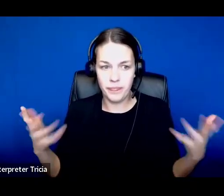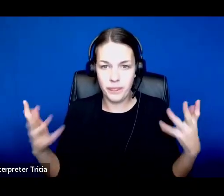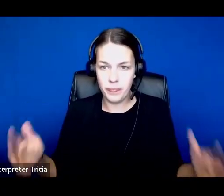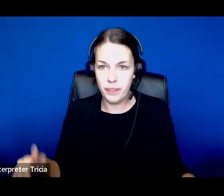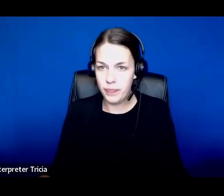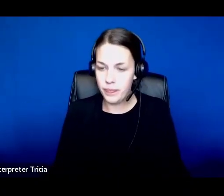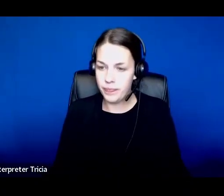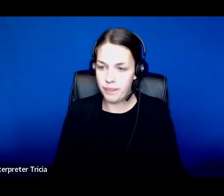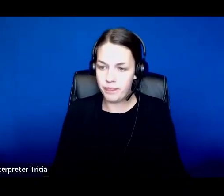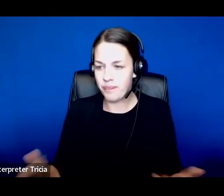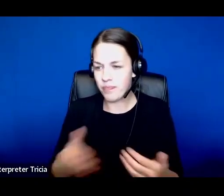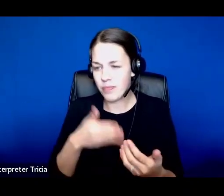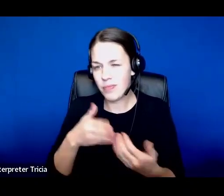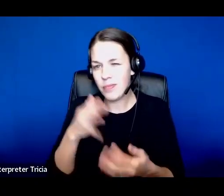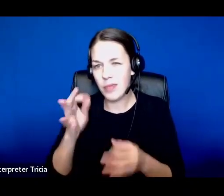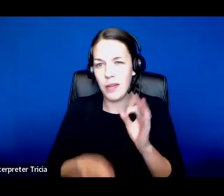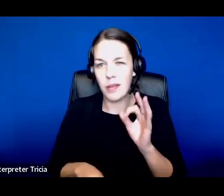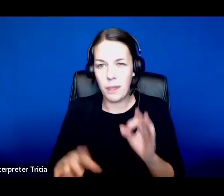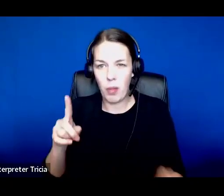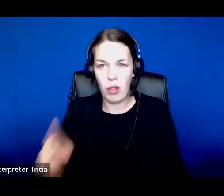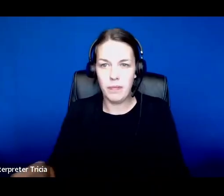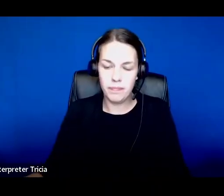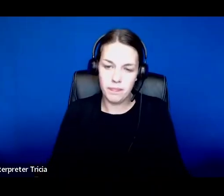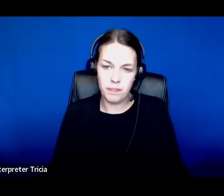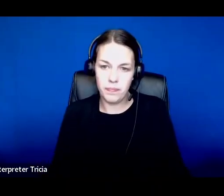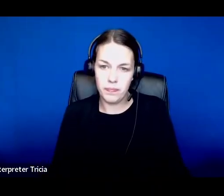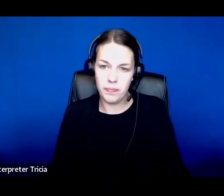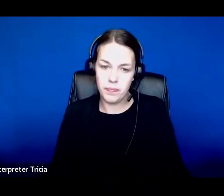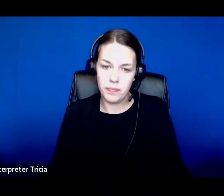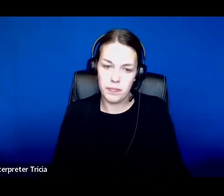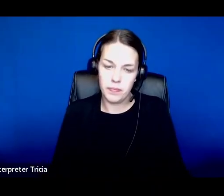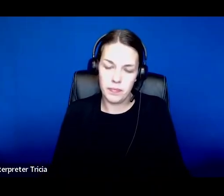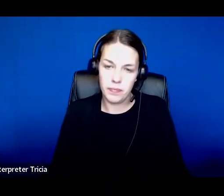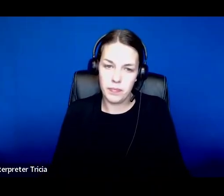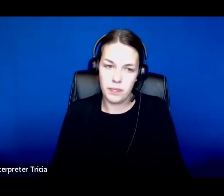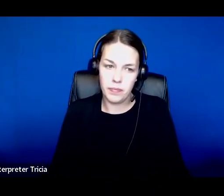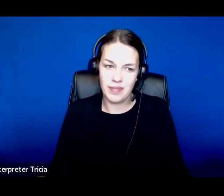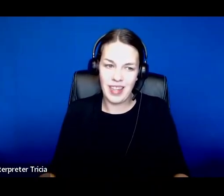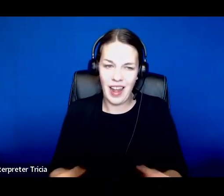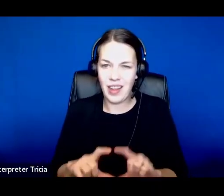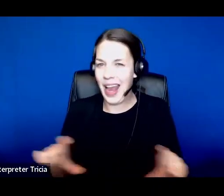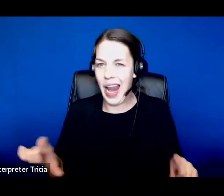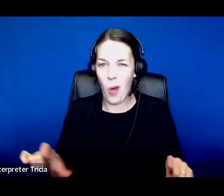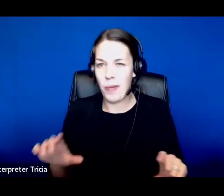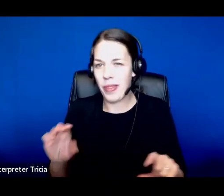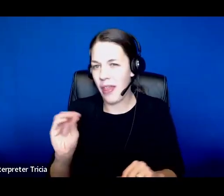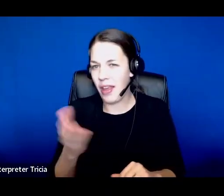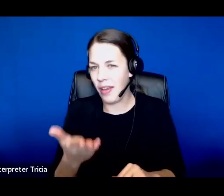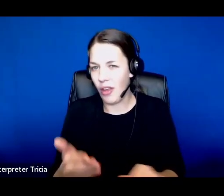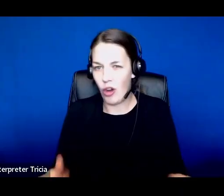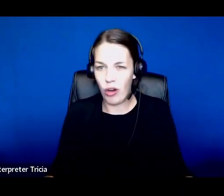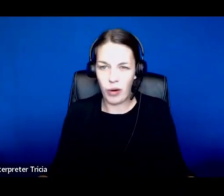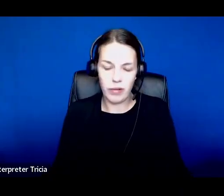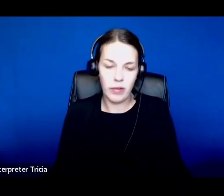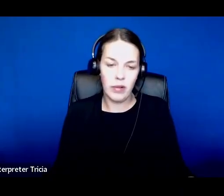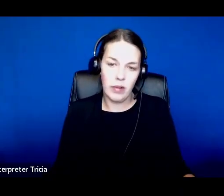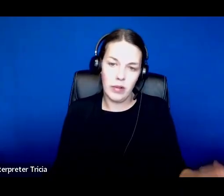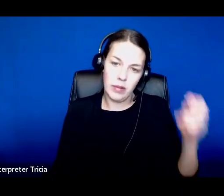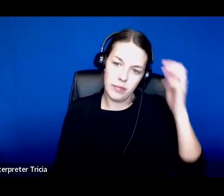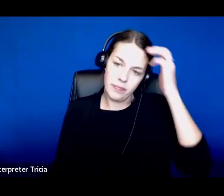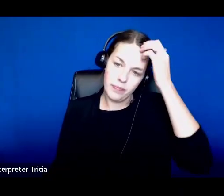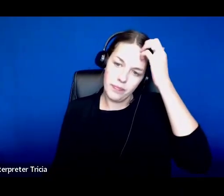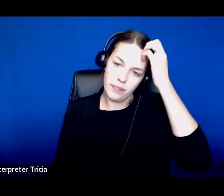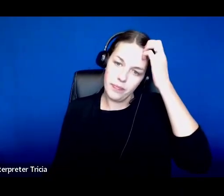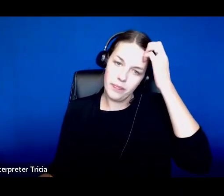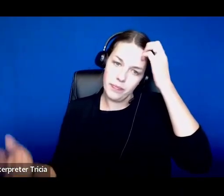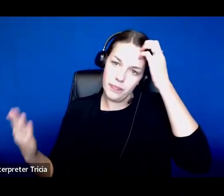death deed. Pretty easy. It cut off the bottom, but there's nothing consequential on the bottom.